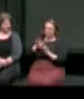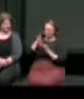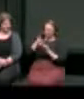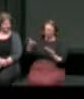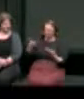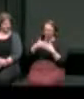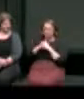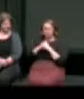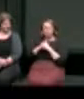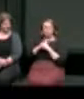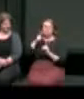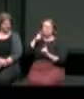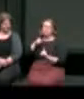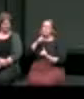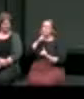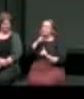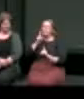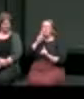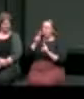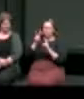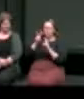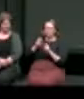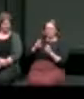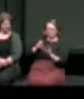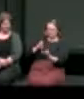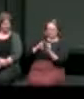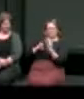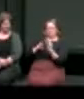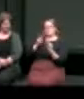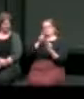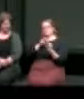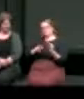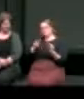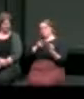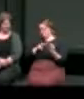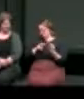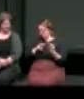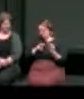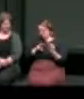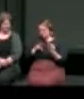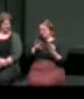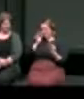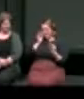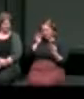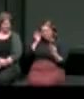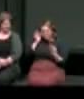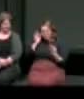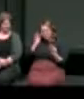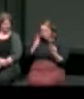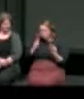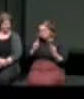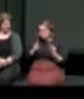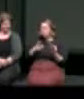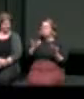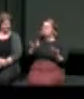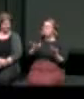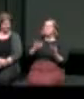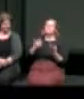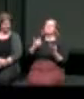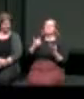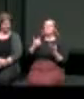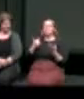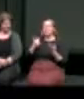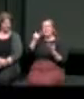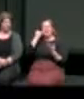it's primarily for assessing if that unanticipated discovery would be Native American in nature. So I